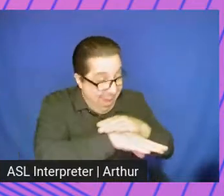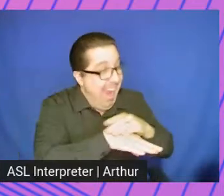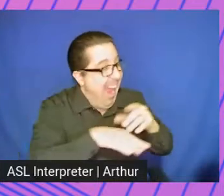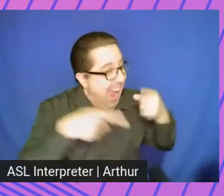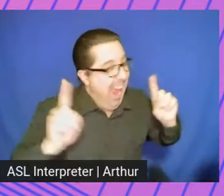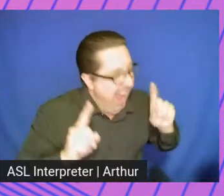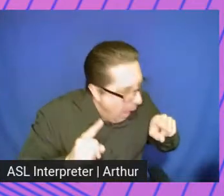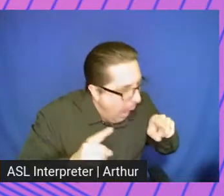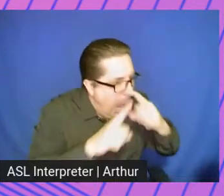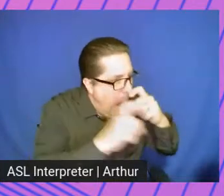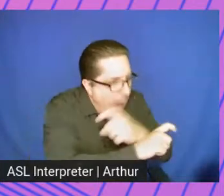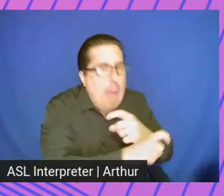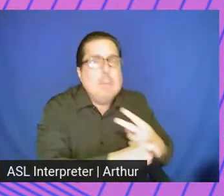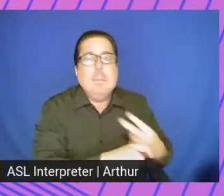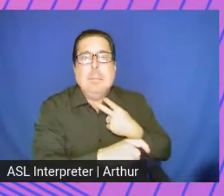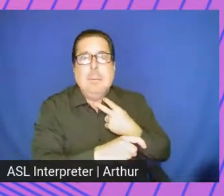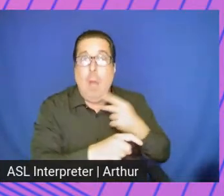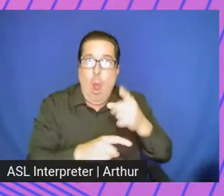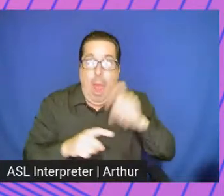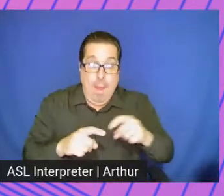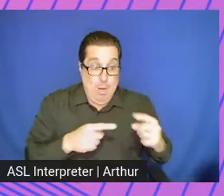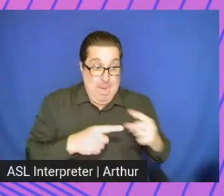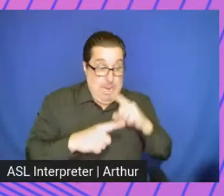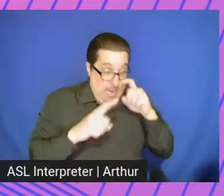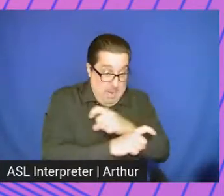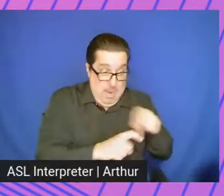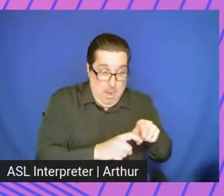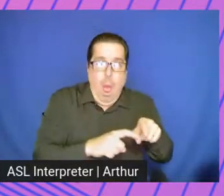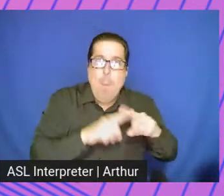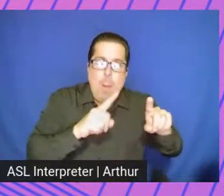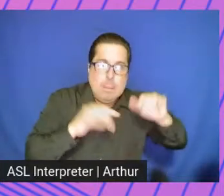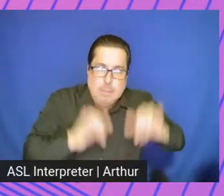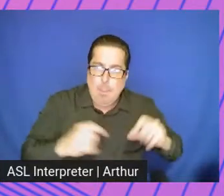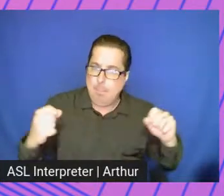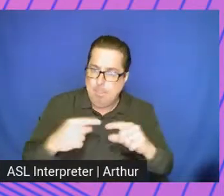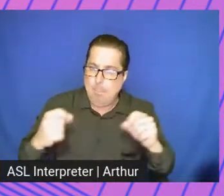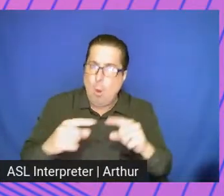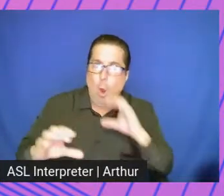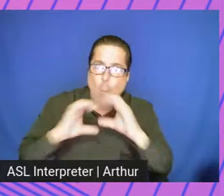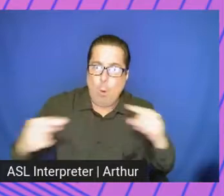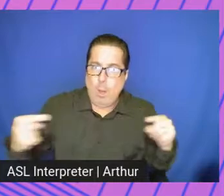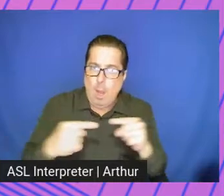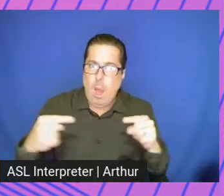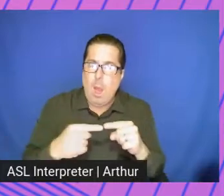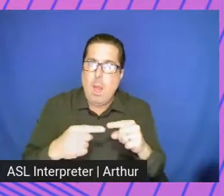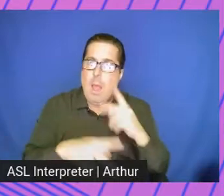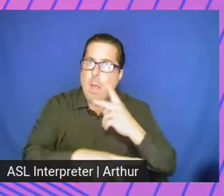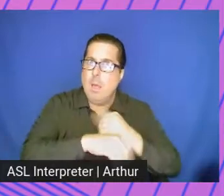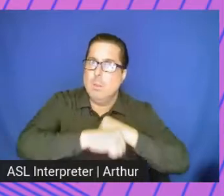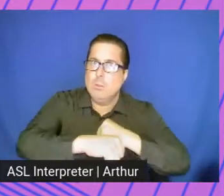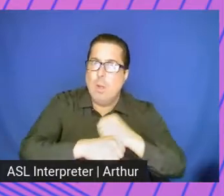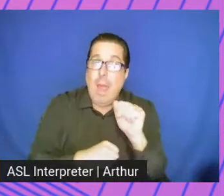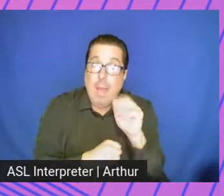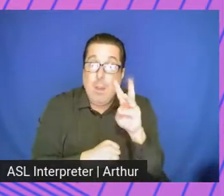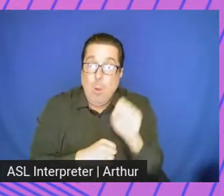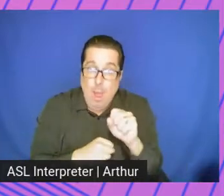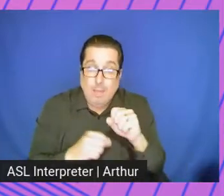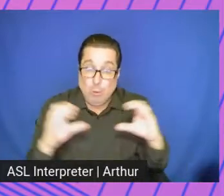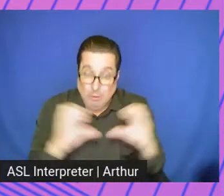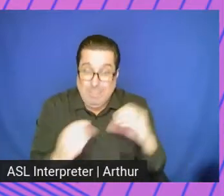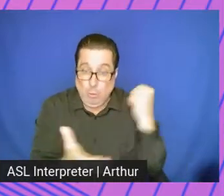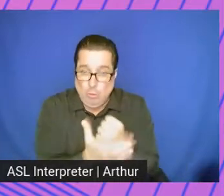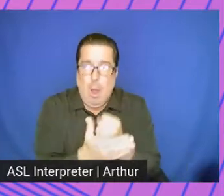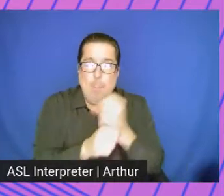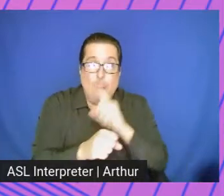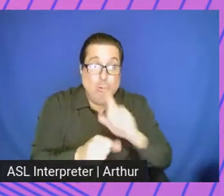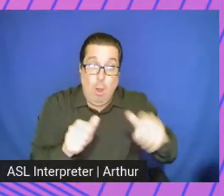has to communicate with a secret resource, and you want to be able to keep that secure, especially if you're going to have your AWS credentials in there. So make sure that